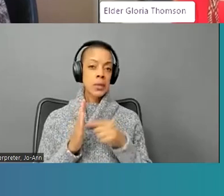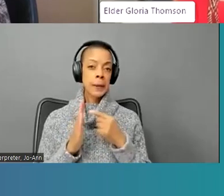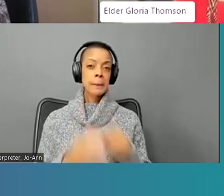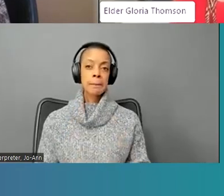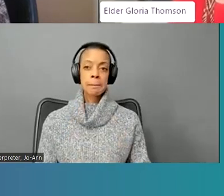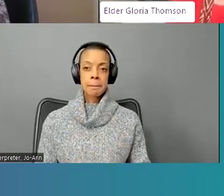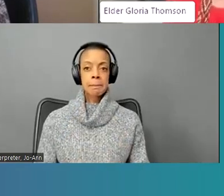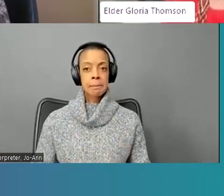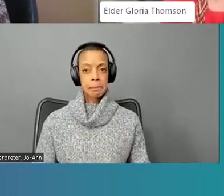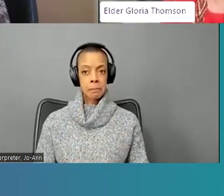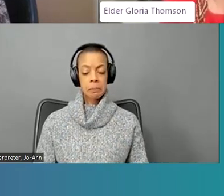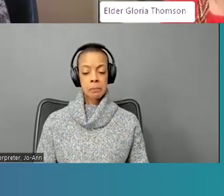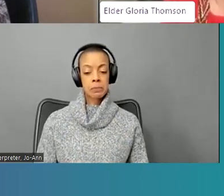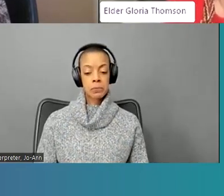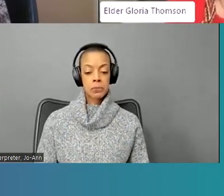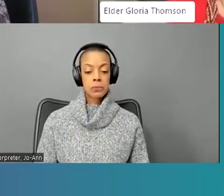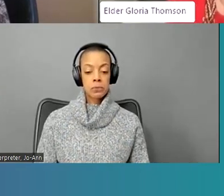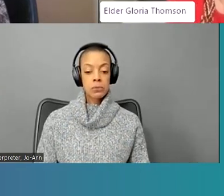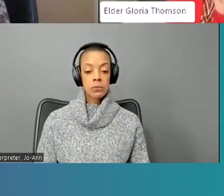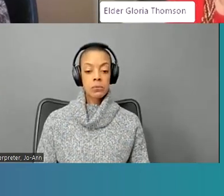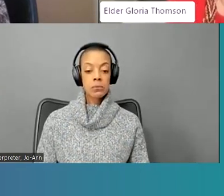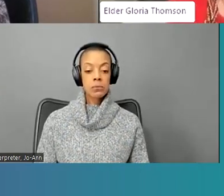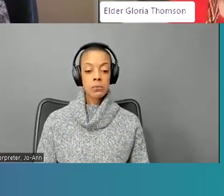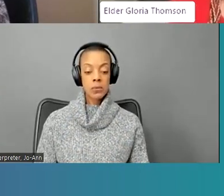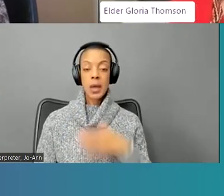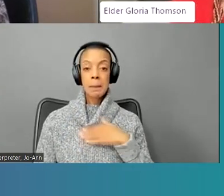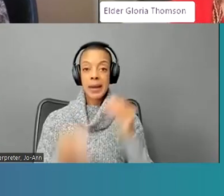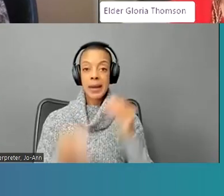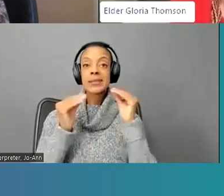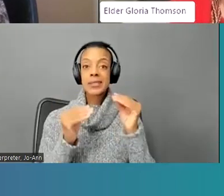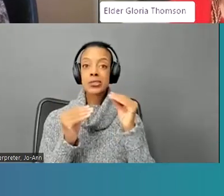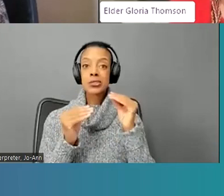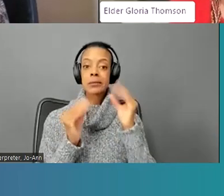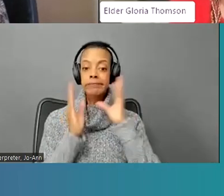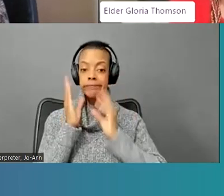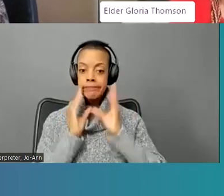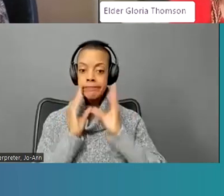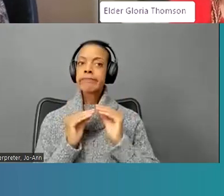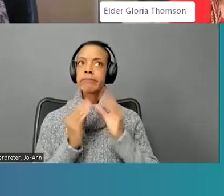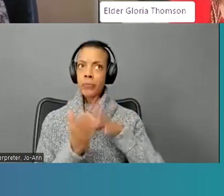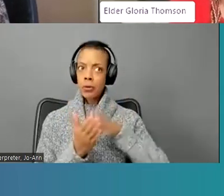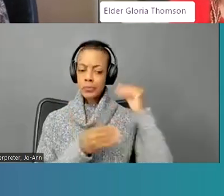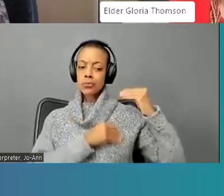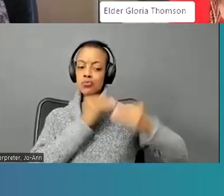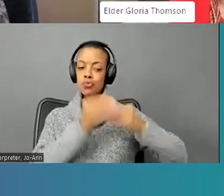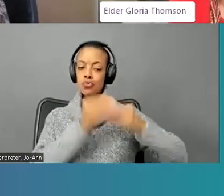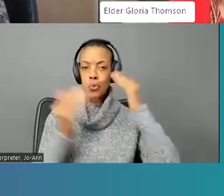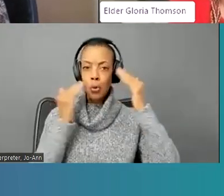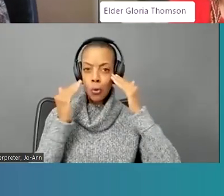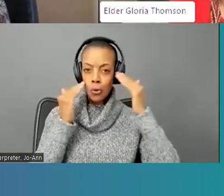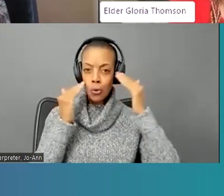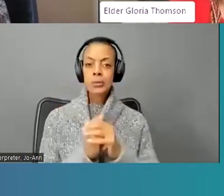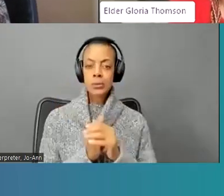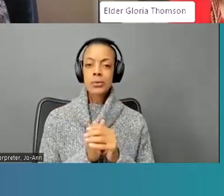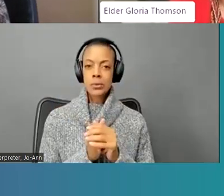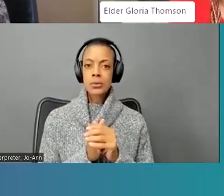I've focused, I've learned a lot about traditional knowledge and, you know, our lifestyle. And I know a